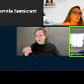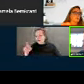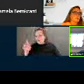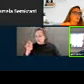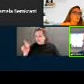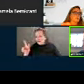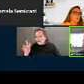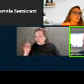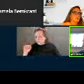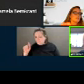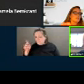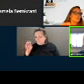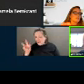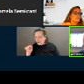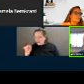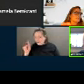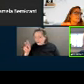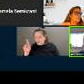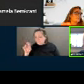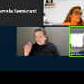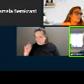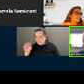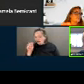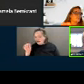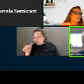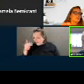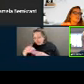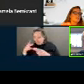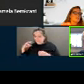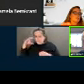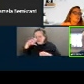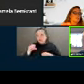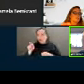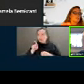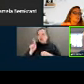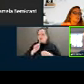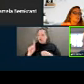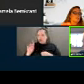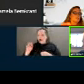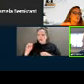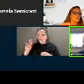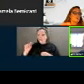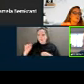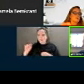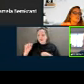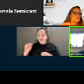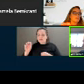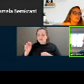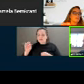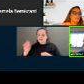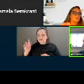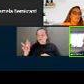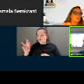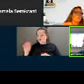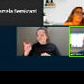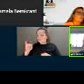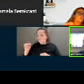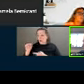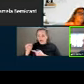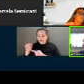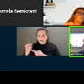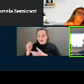were amazing leaders in their own community because they knew the community. Monsignor Weiss lost 8 children from his first